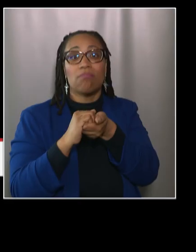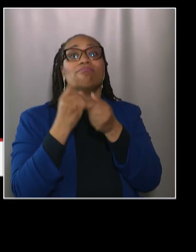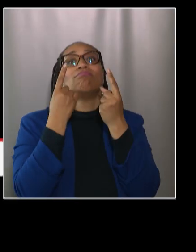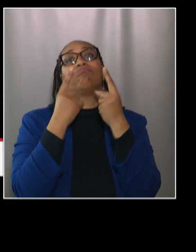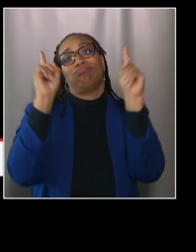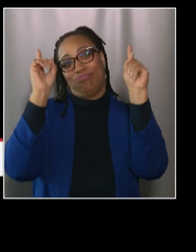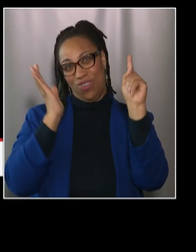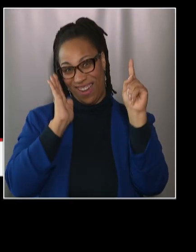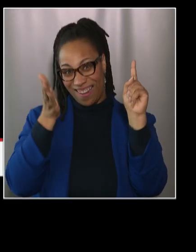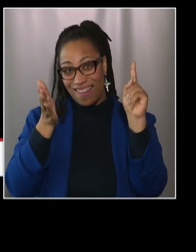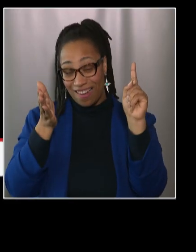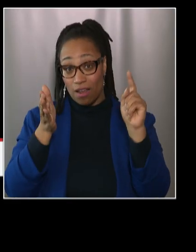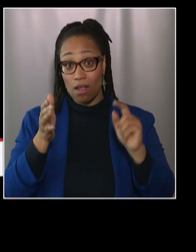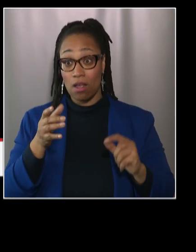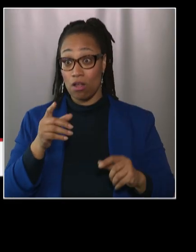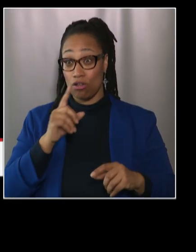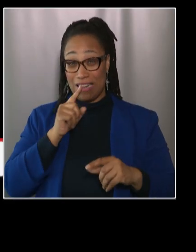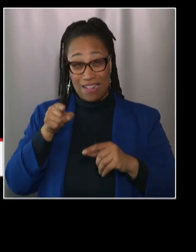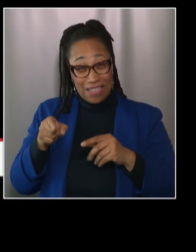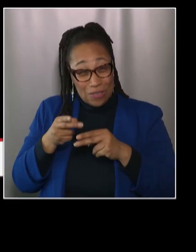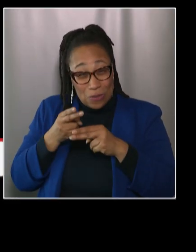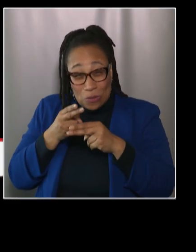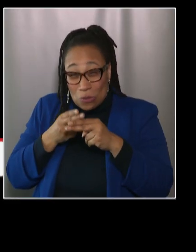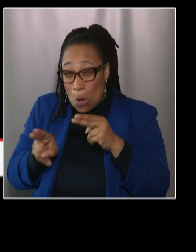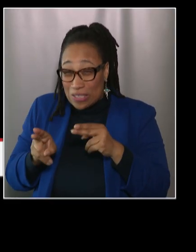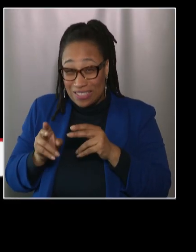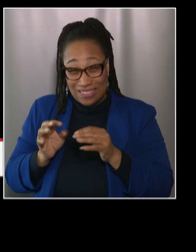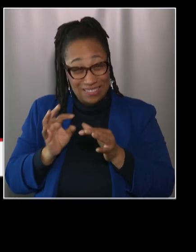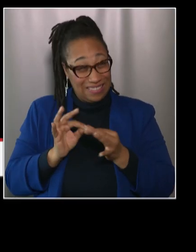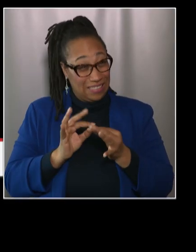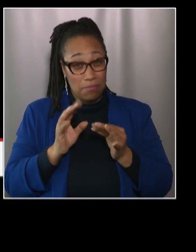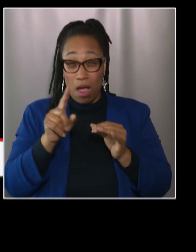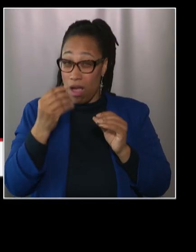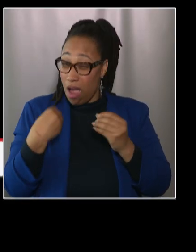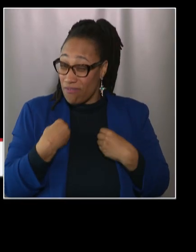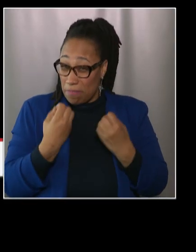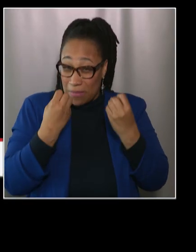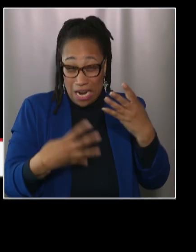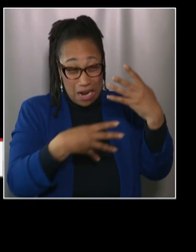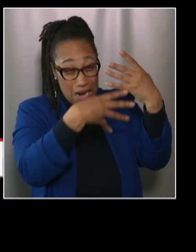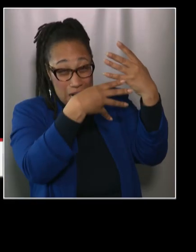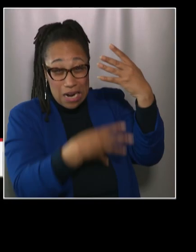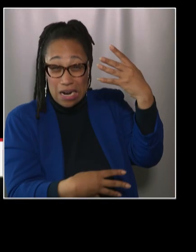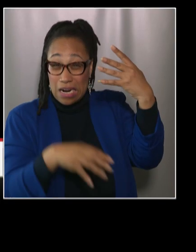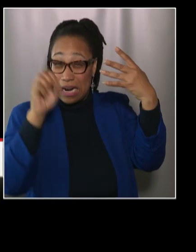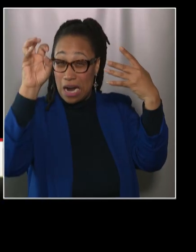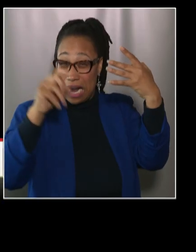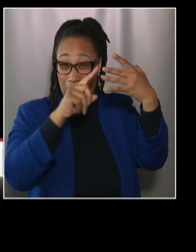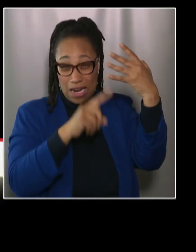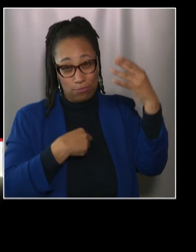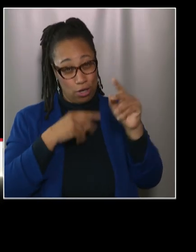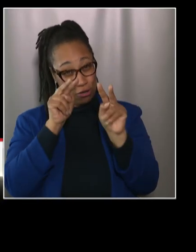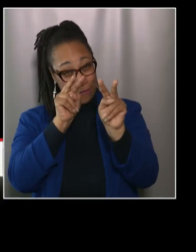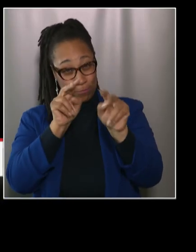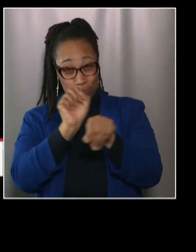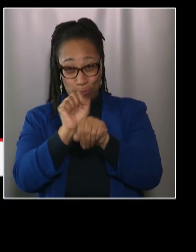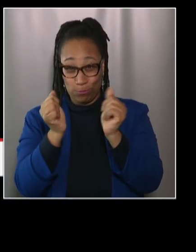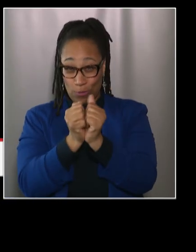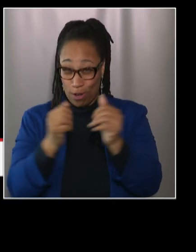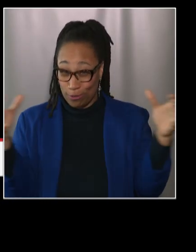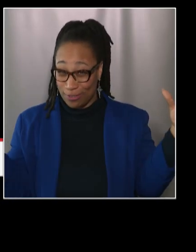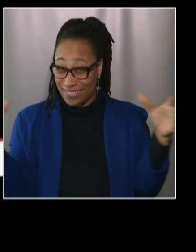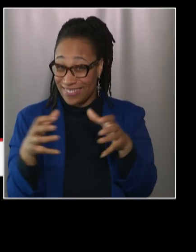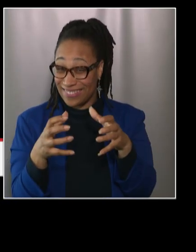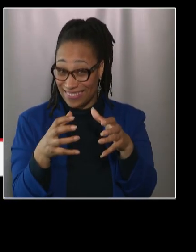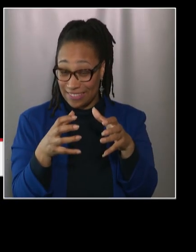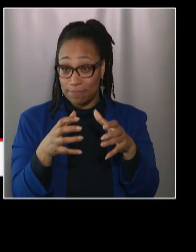more opportunities coming down the pipeline, and look forward to continued partnership. All right, now I'll turn it over to our Director of Real Estate for DMPED, Latrina